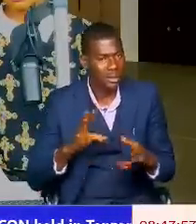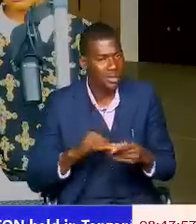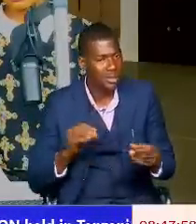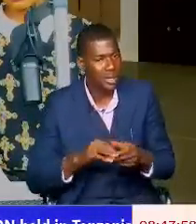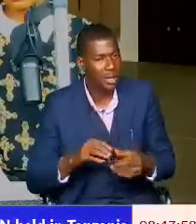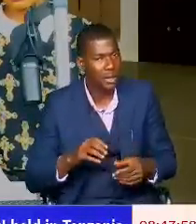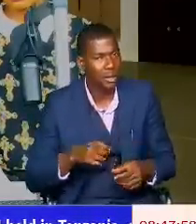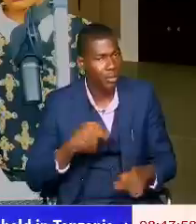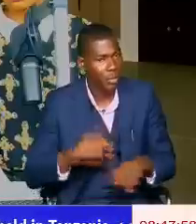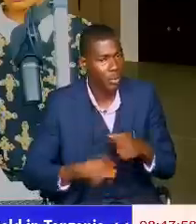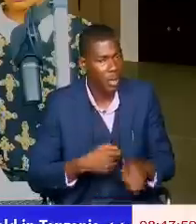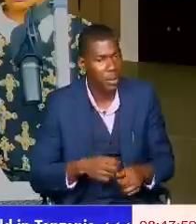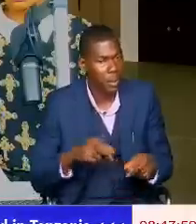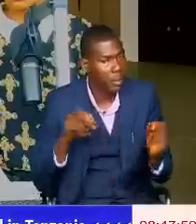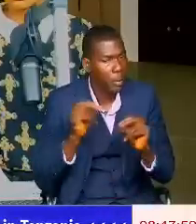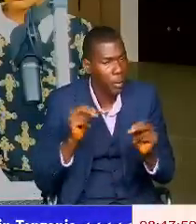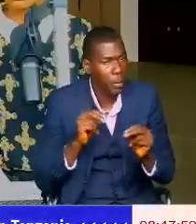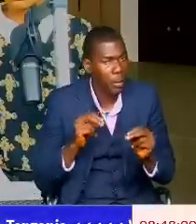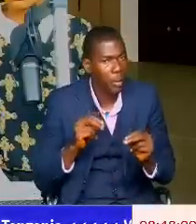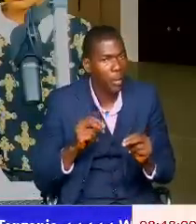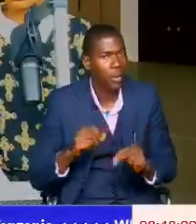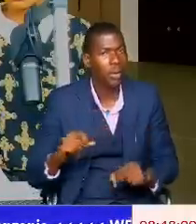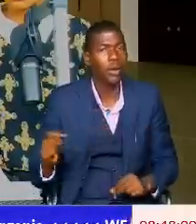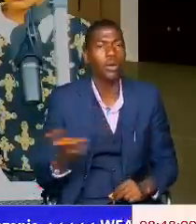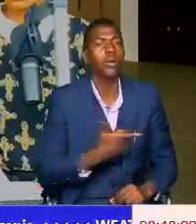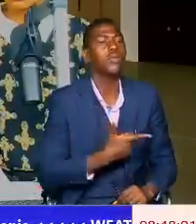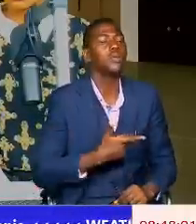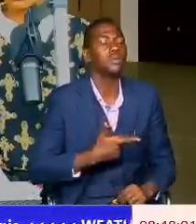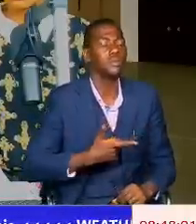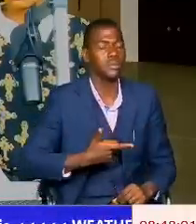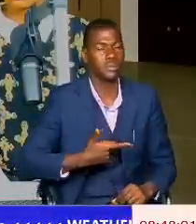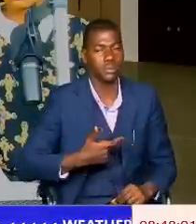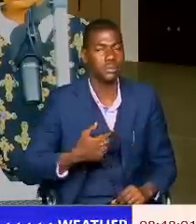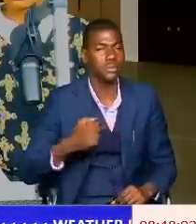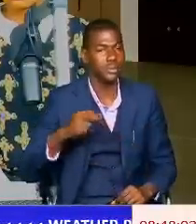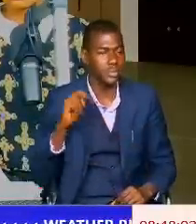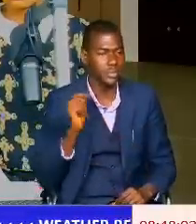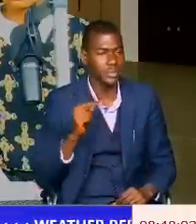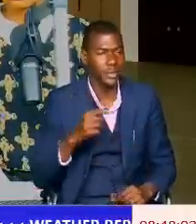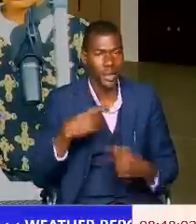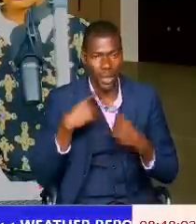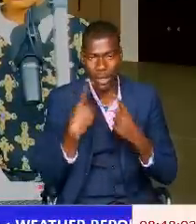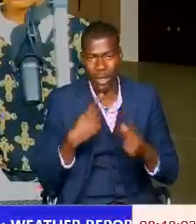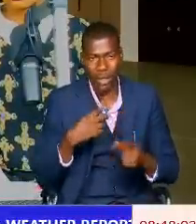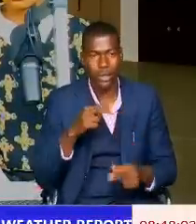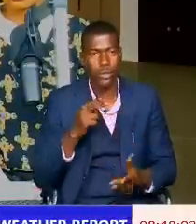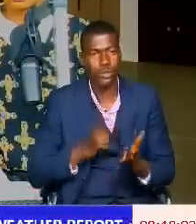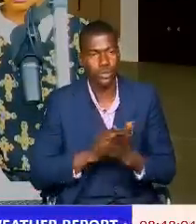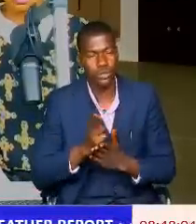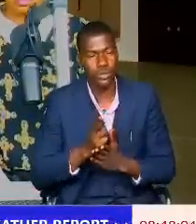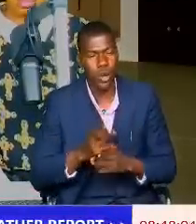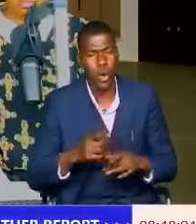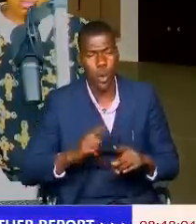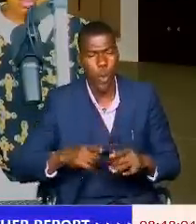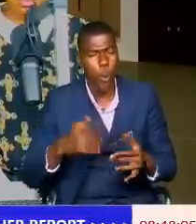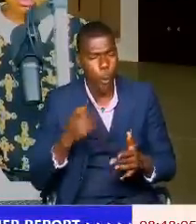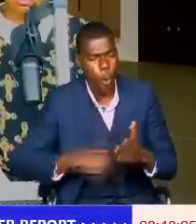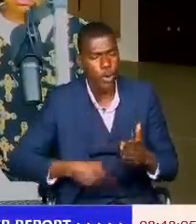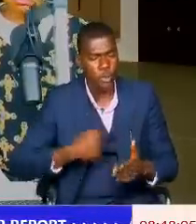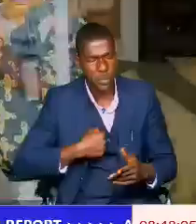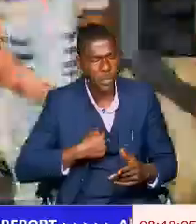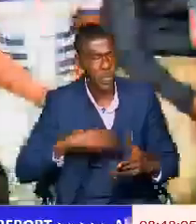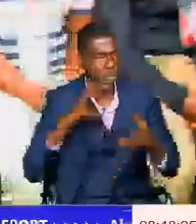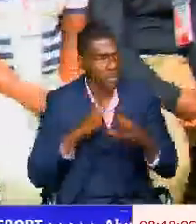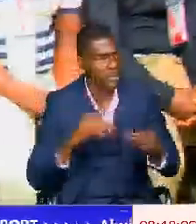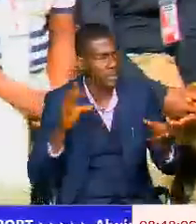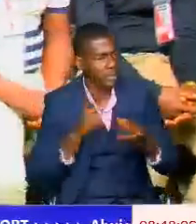We no go pinch ourselves, make we tell each other the truth. But this is why they talk. If they pinch some people now, why should he